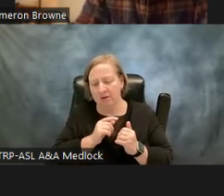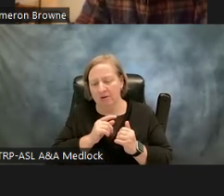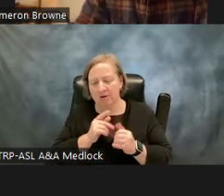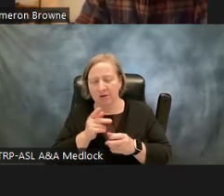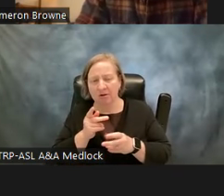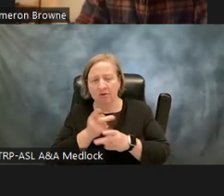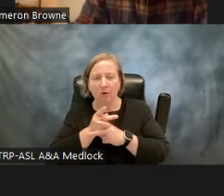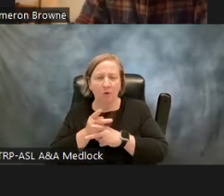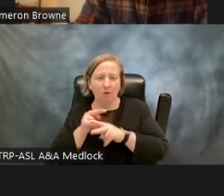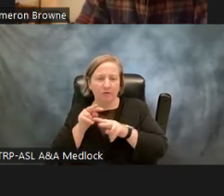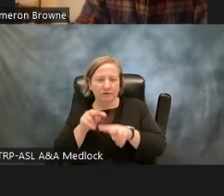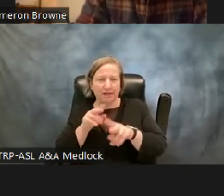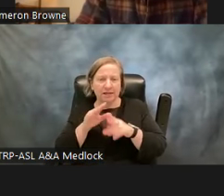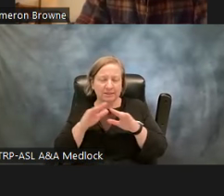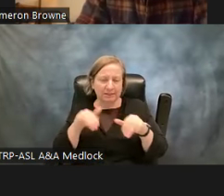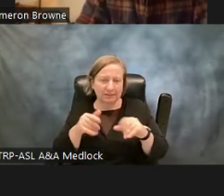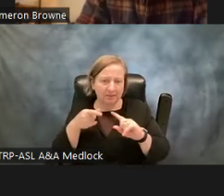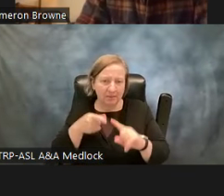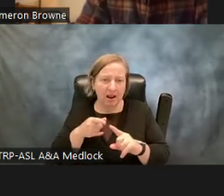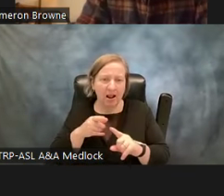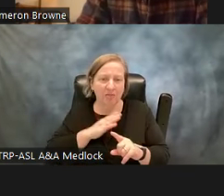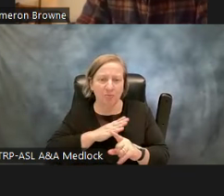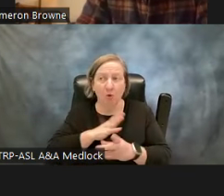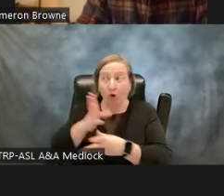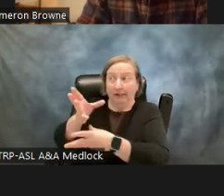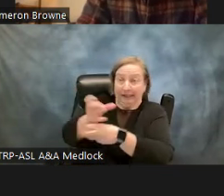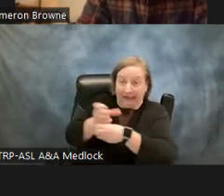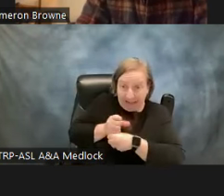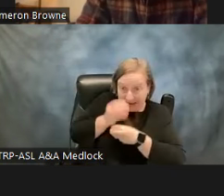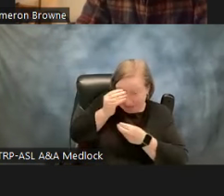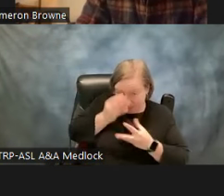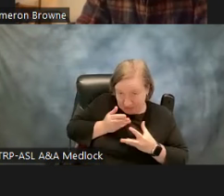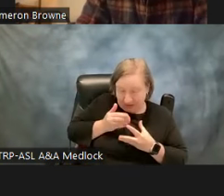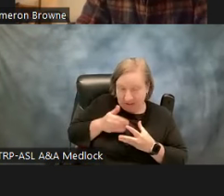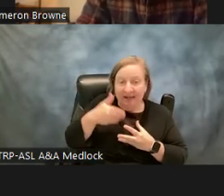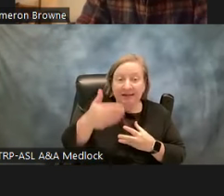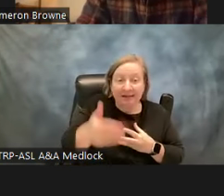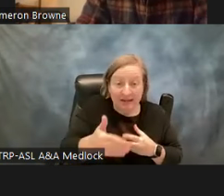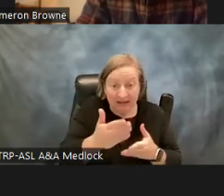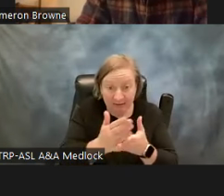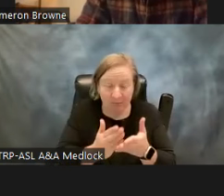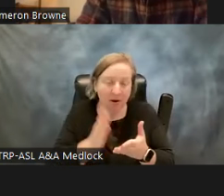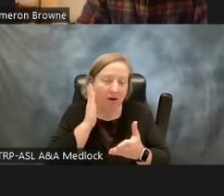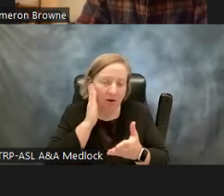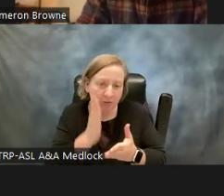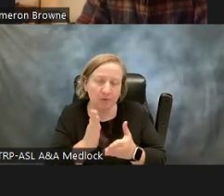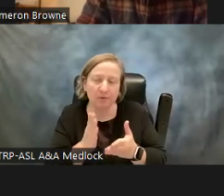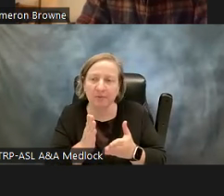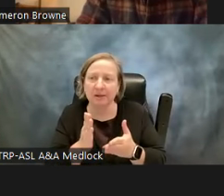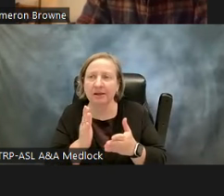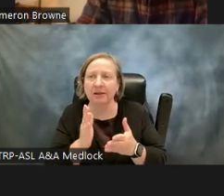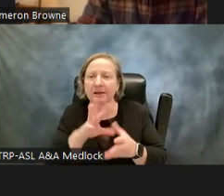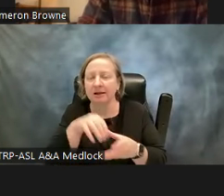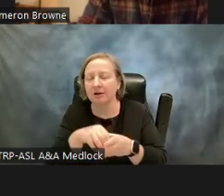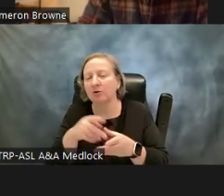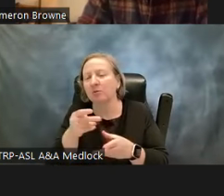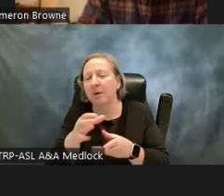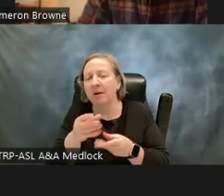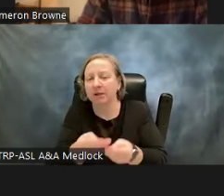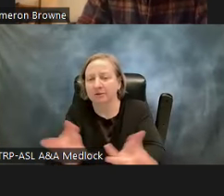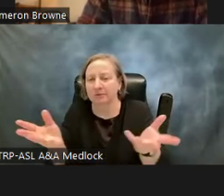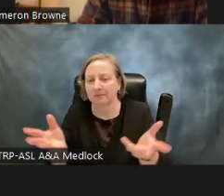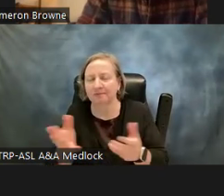oversight system, and in particular the board, receive information. And the next part is to includes the public. Having